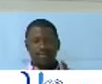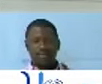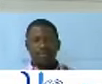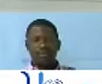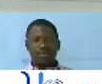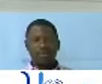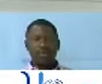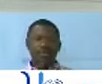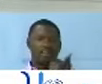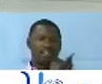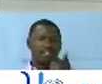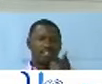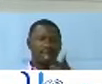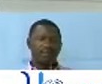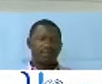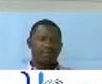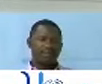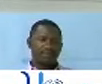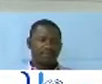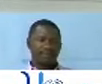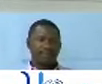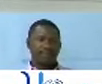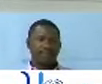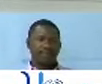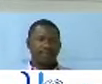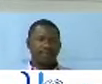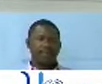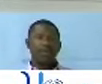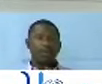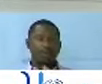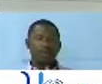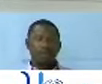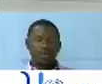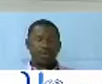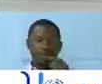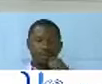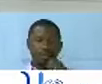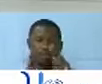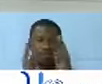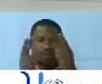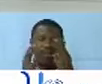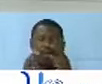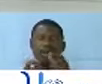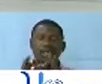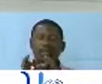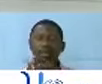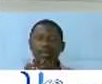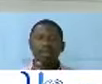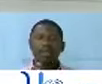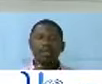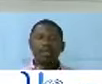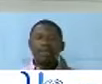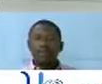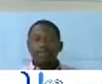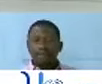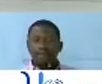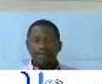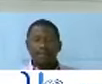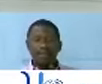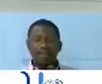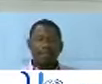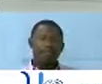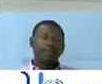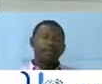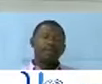which basically is titled "Urgent General Absence of Counsel." Nga xamne ñu ci bénn nak urgent